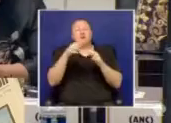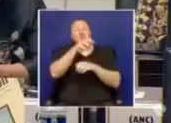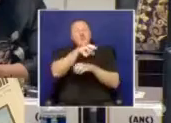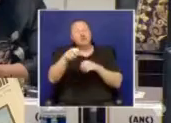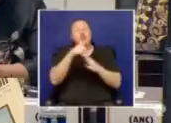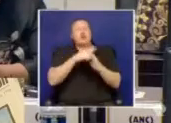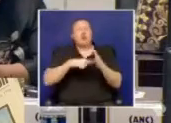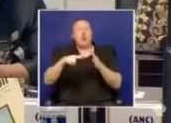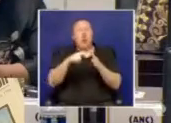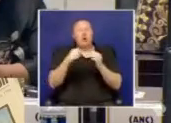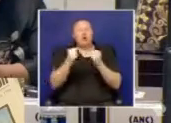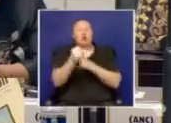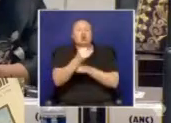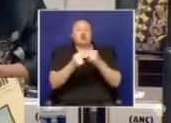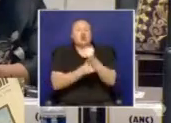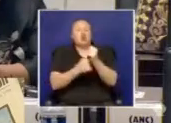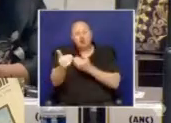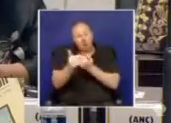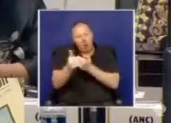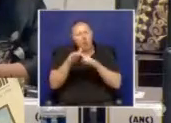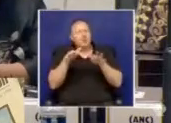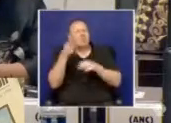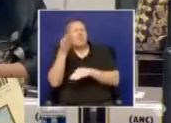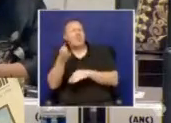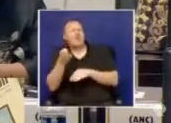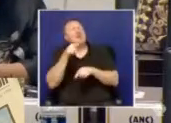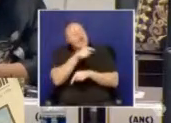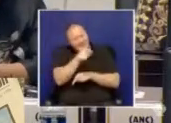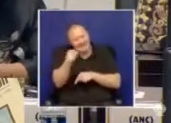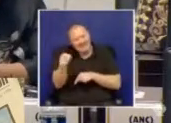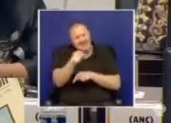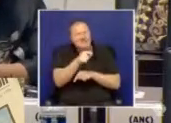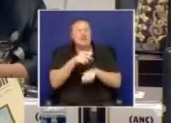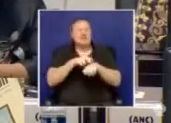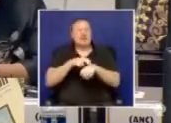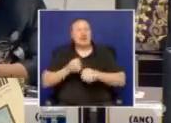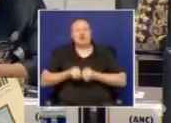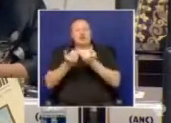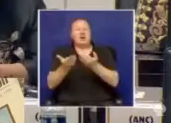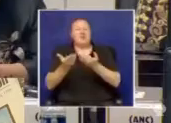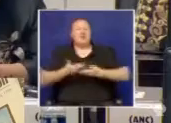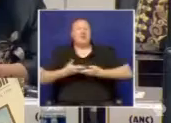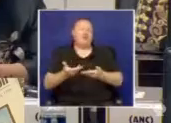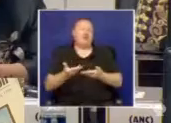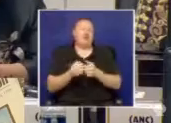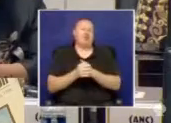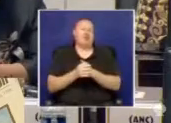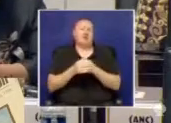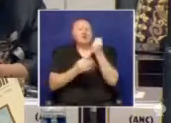are much closer to the people to be the ones that deliver when it comes to issues